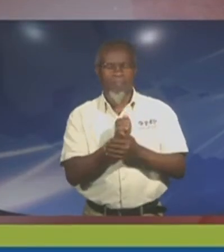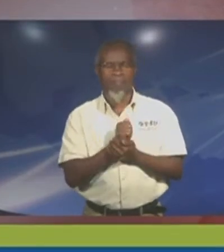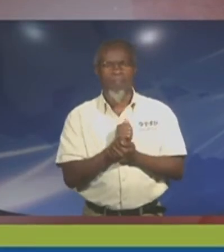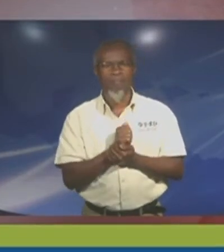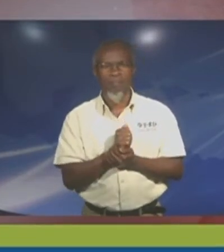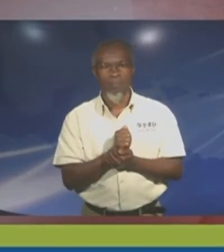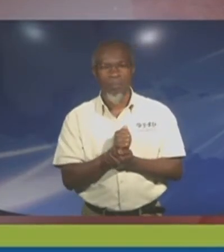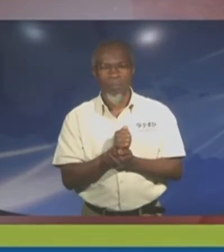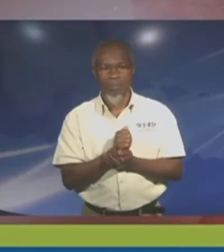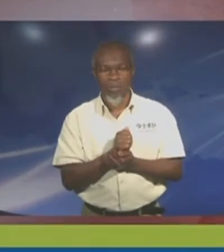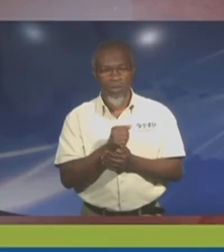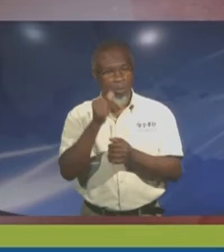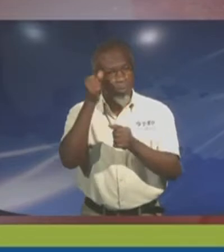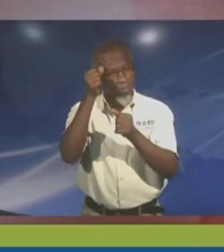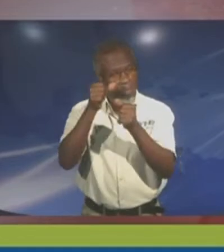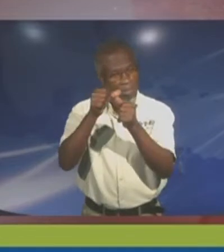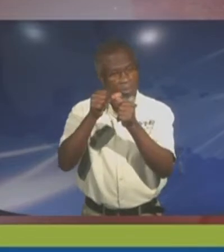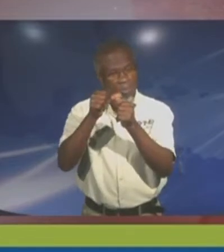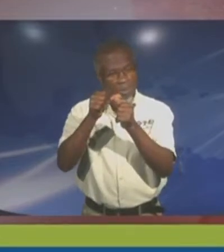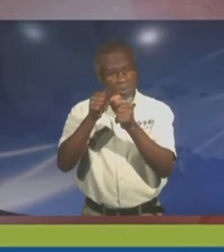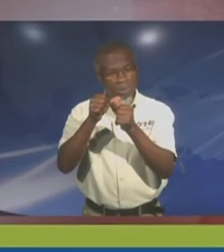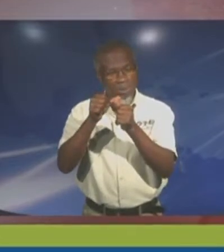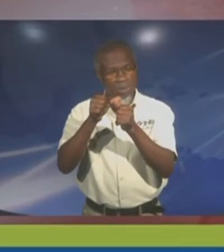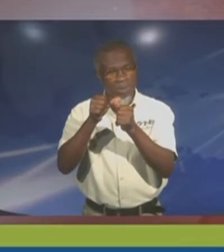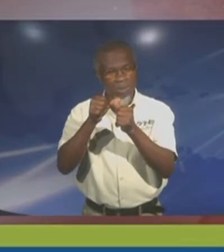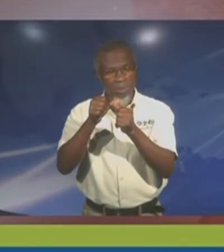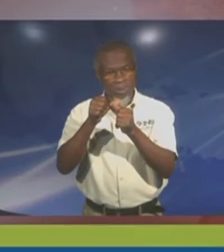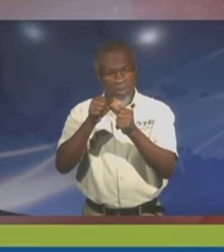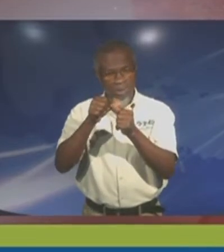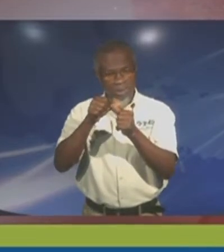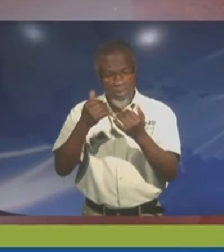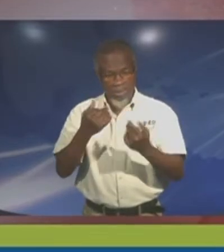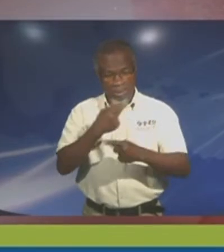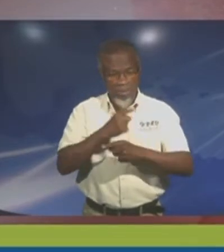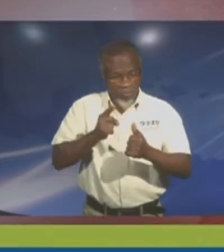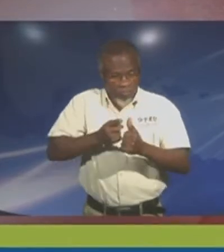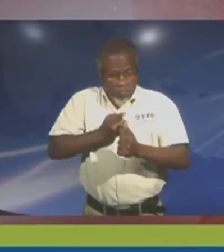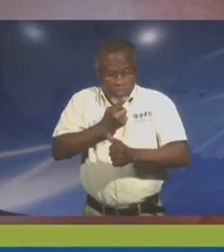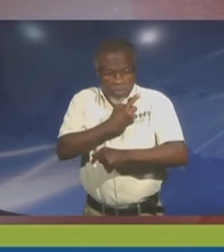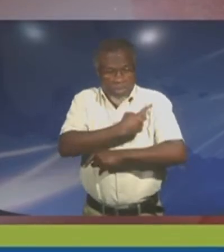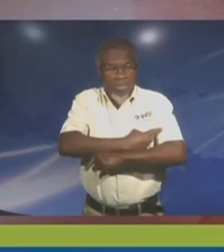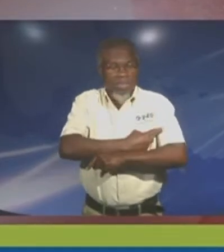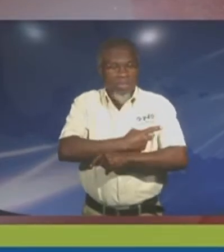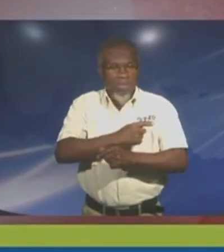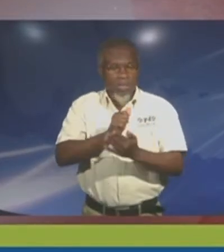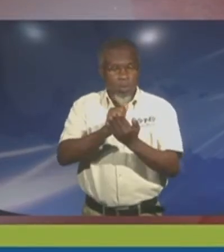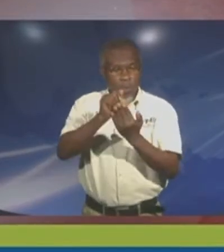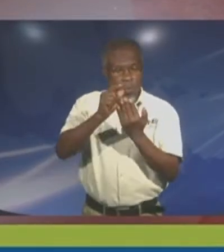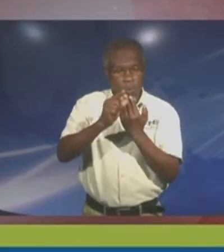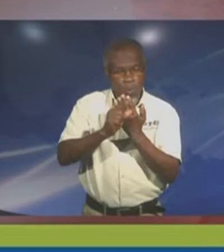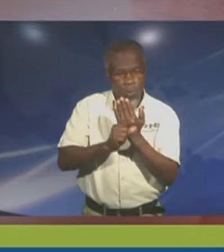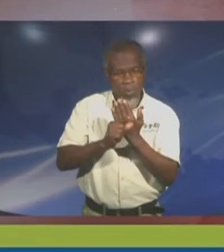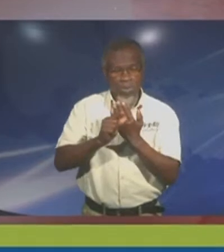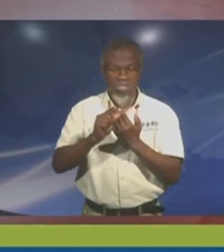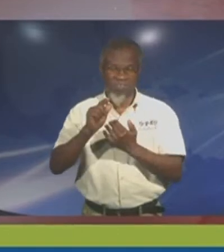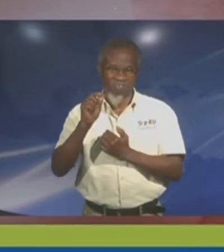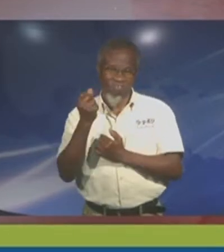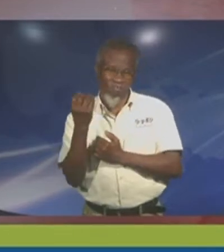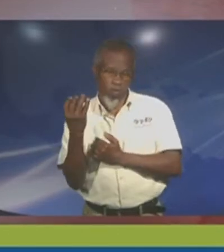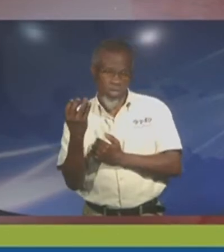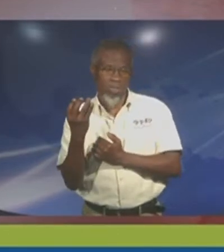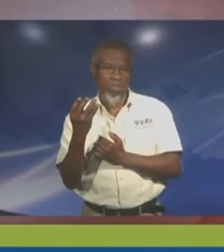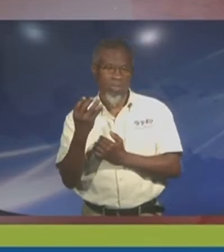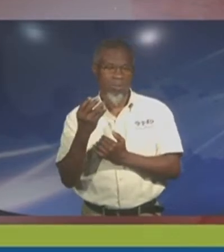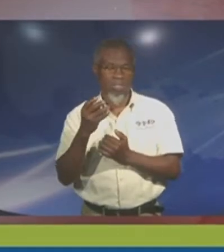that today is the first day since August 14th that the number of patients in the parallel healthcare